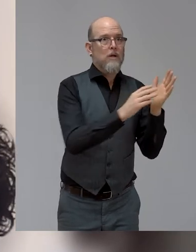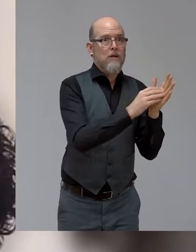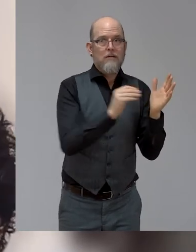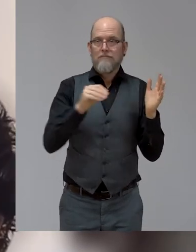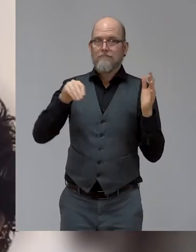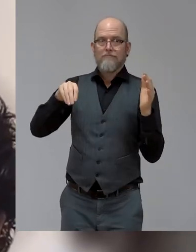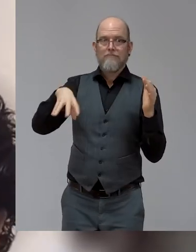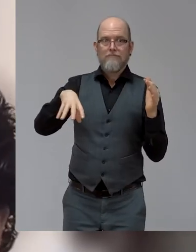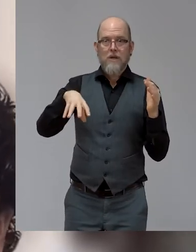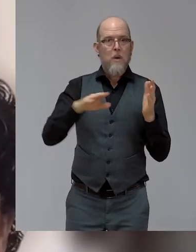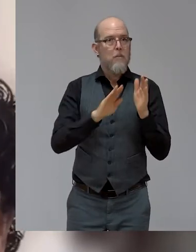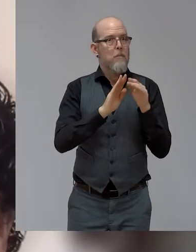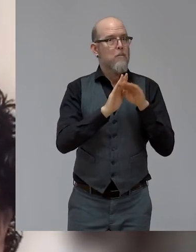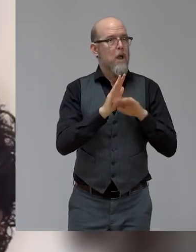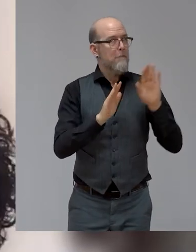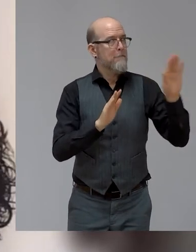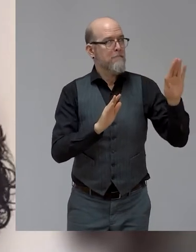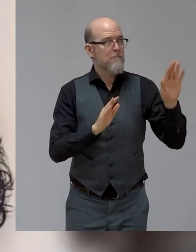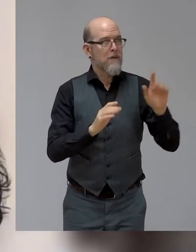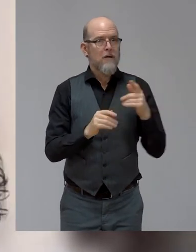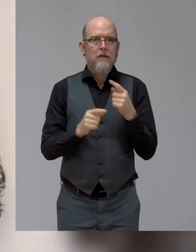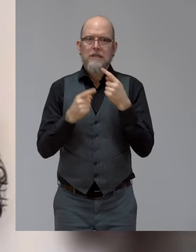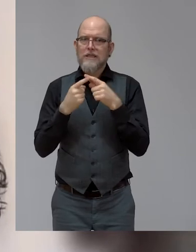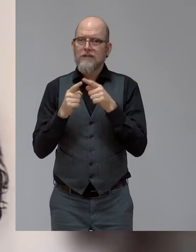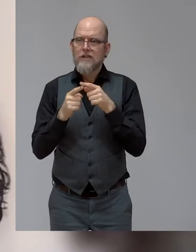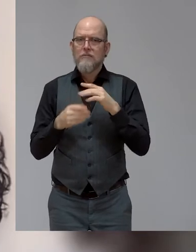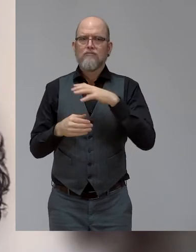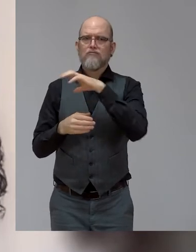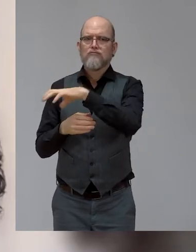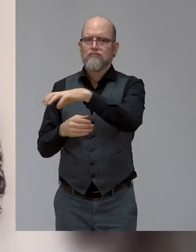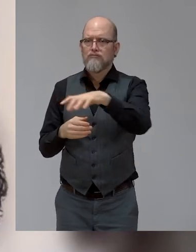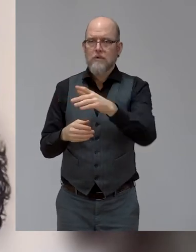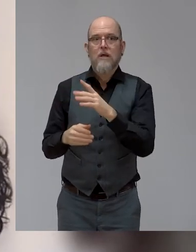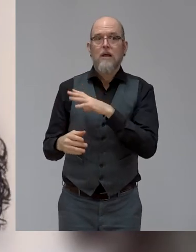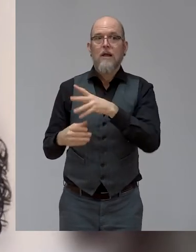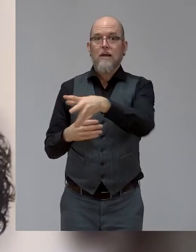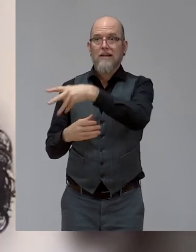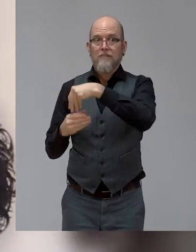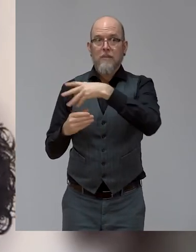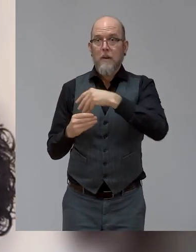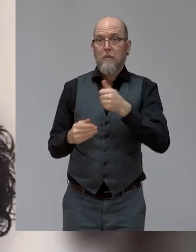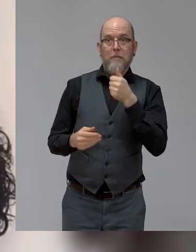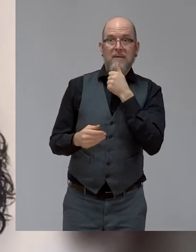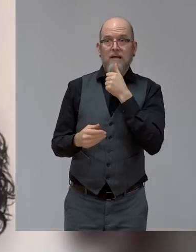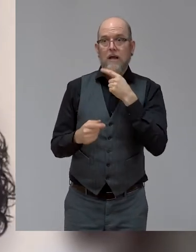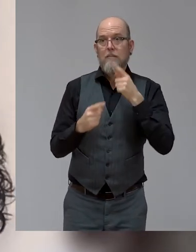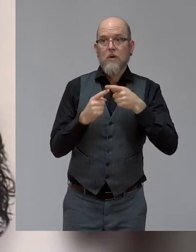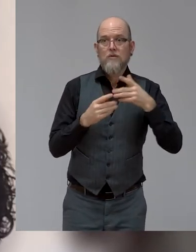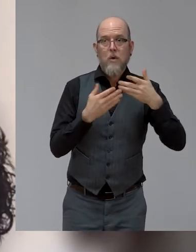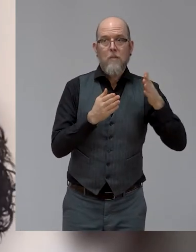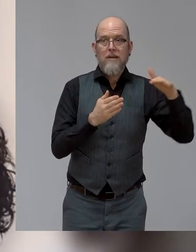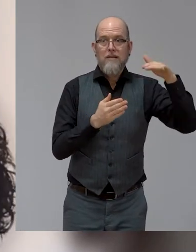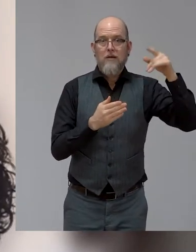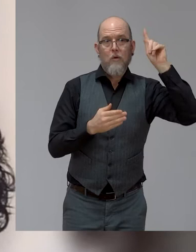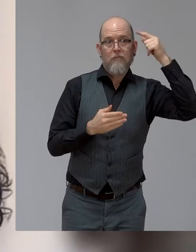cross-sectoral governance system consisting of the public, private, and civil sectors. The goal is to agree on a